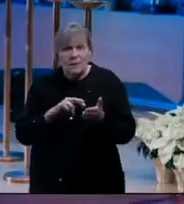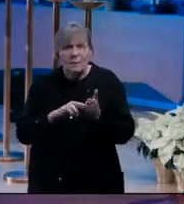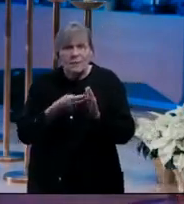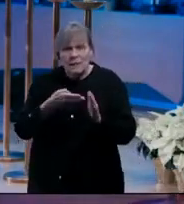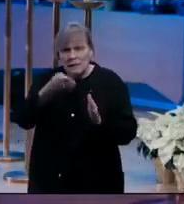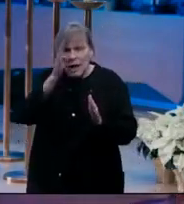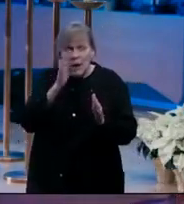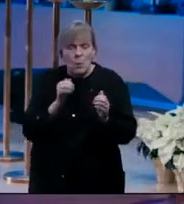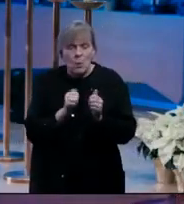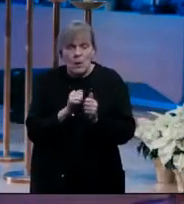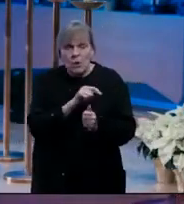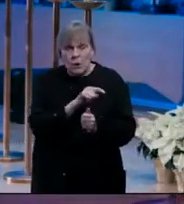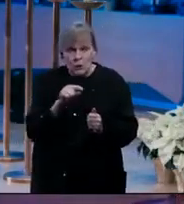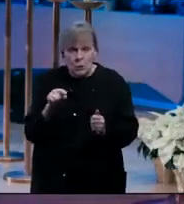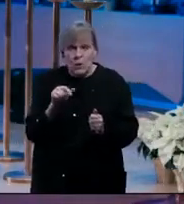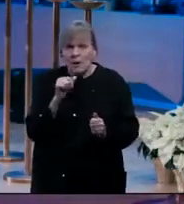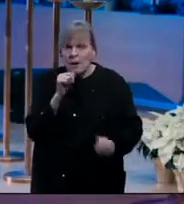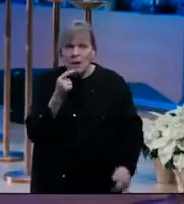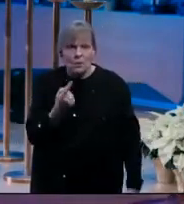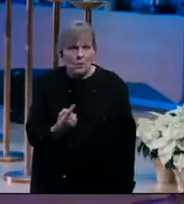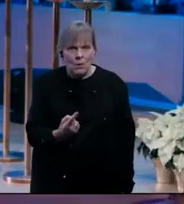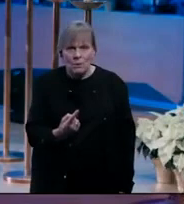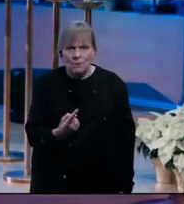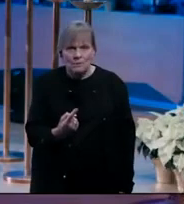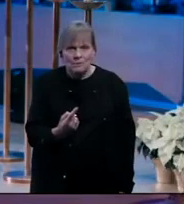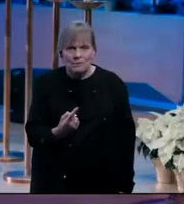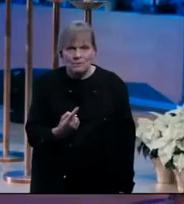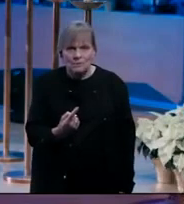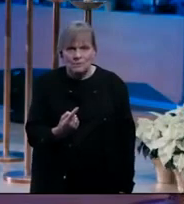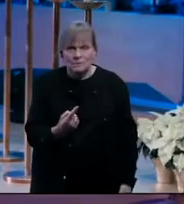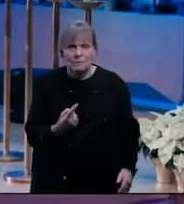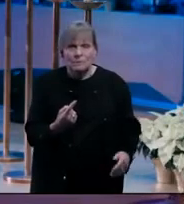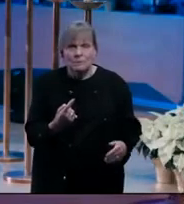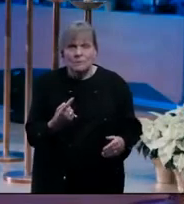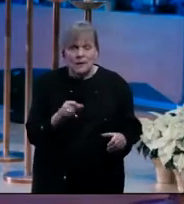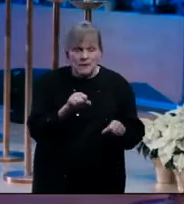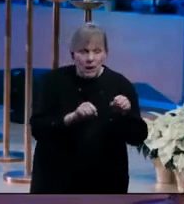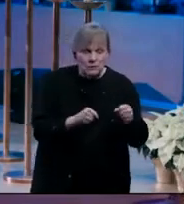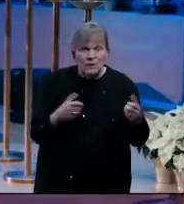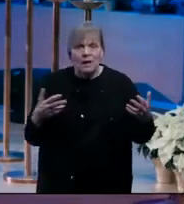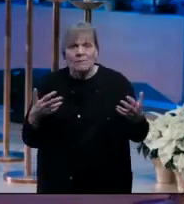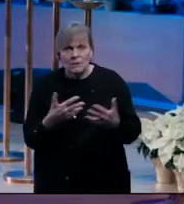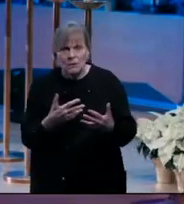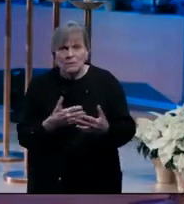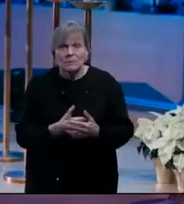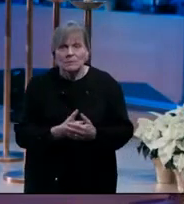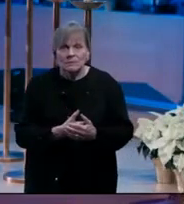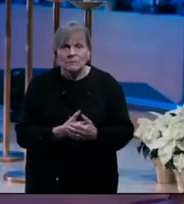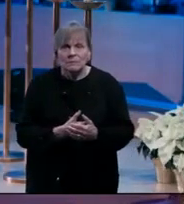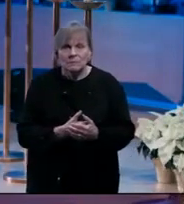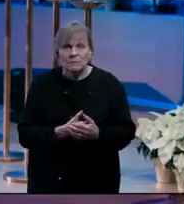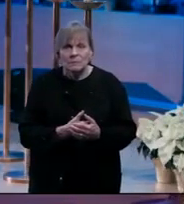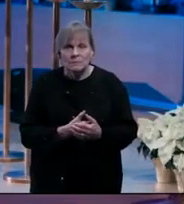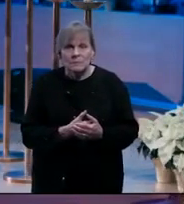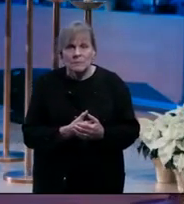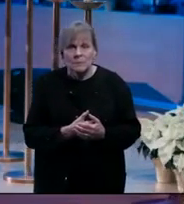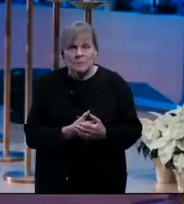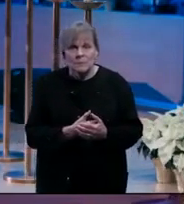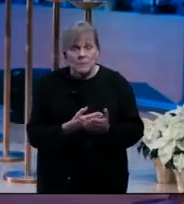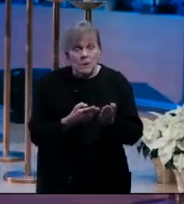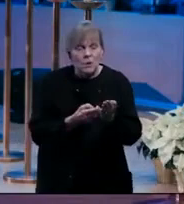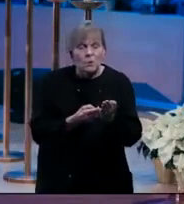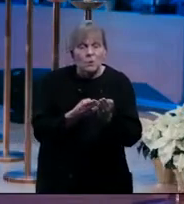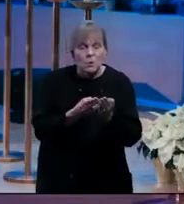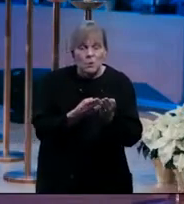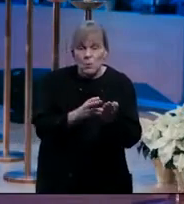that God is now with you and you are not alone in those doubts and fears. And when we receive that truth